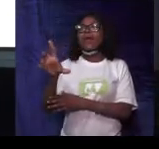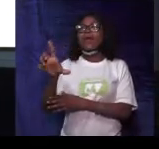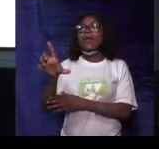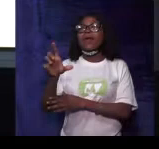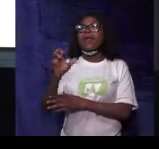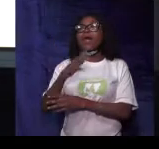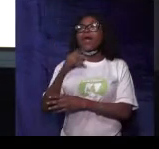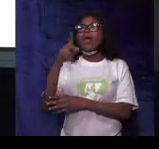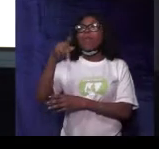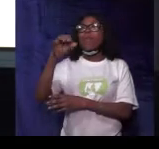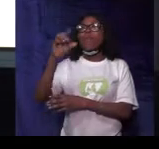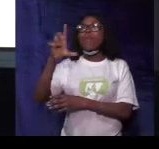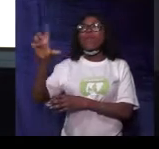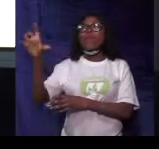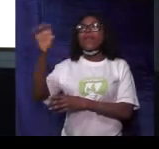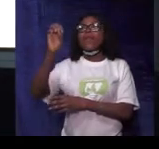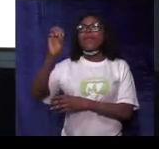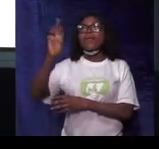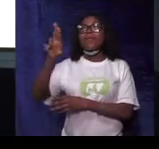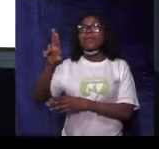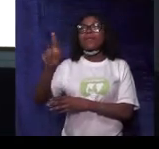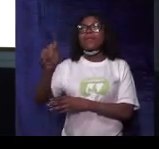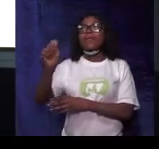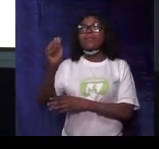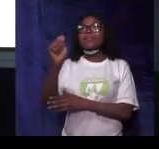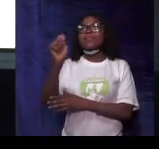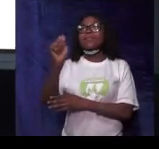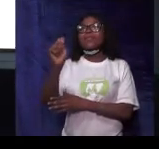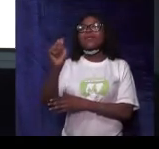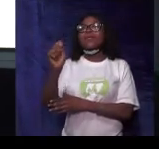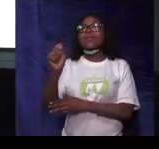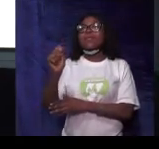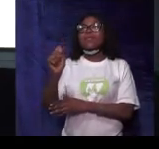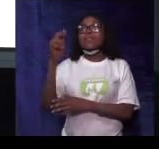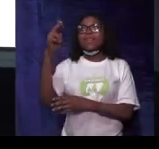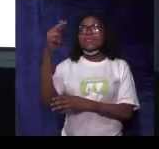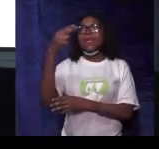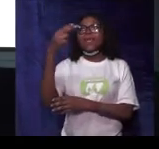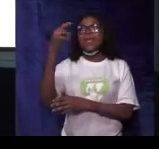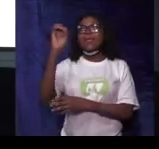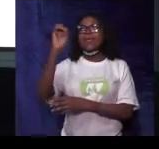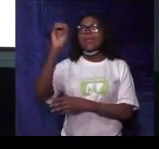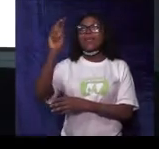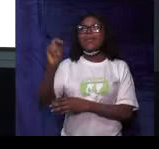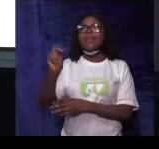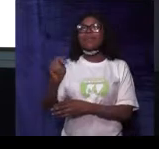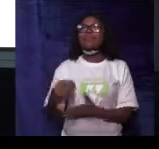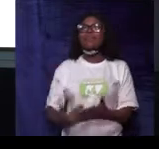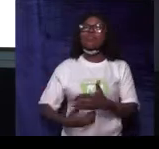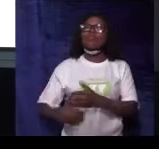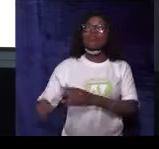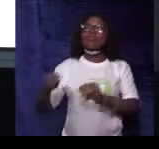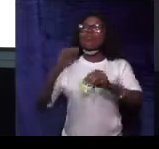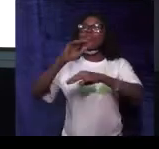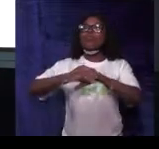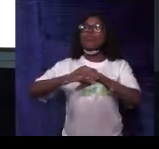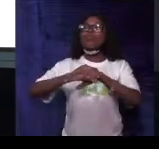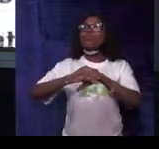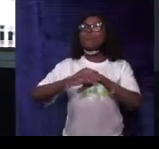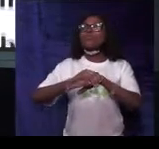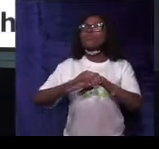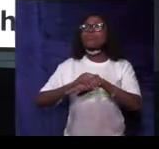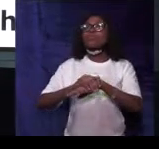cockerel. D, pullet. What's the correct answer? The correct answer to this is N. Moving on to the